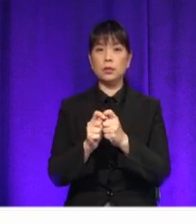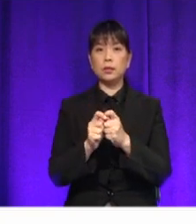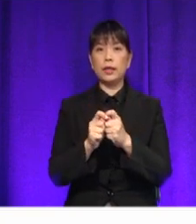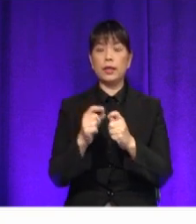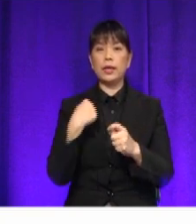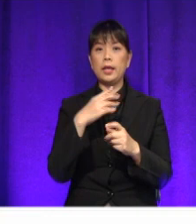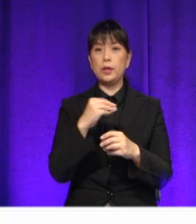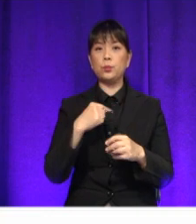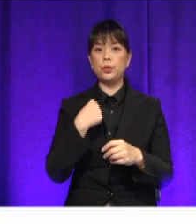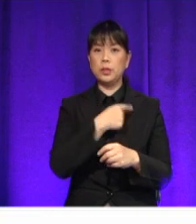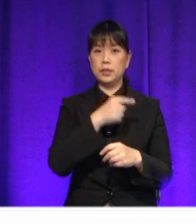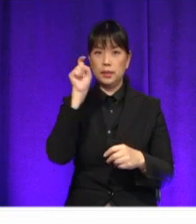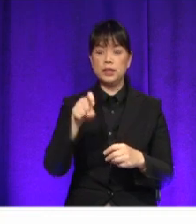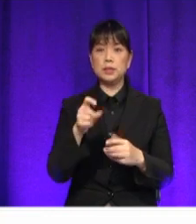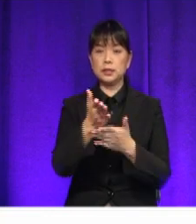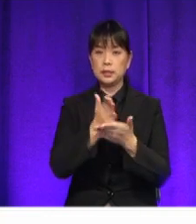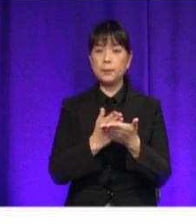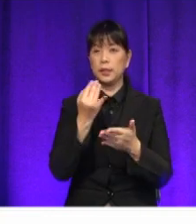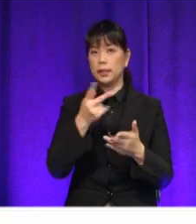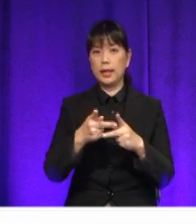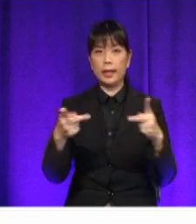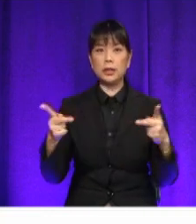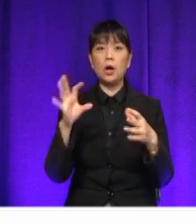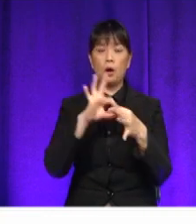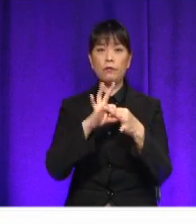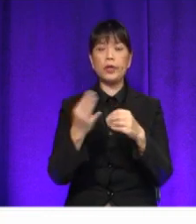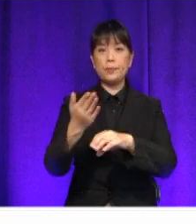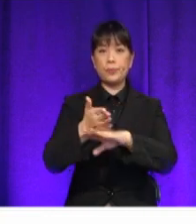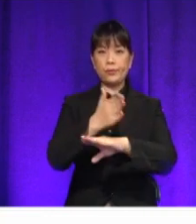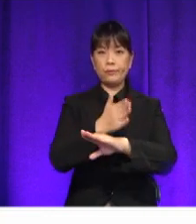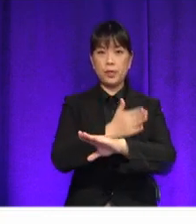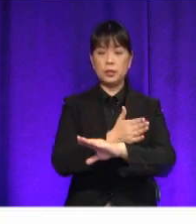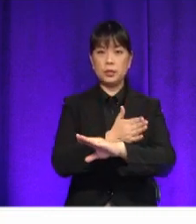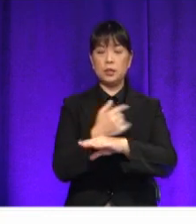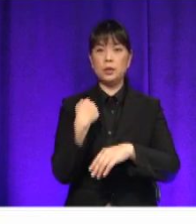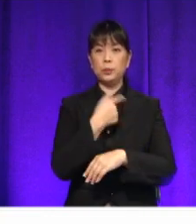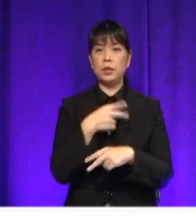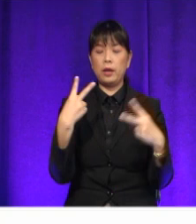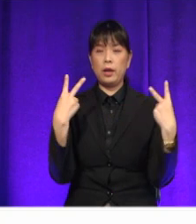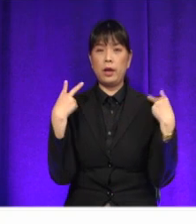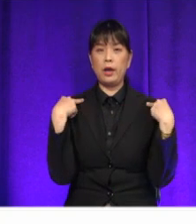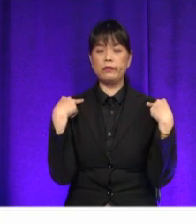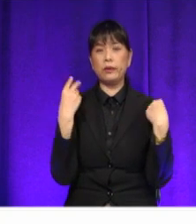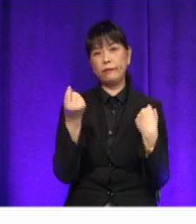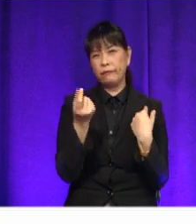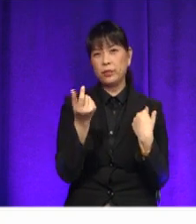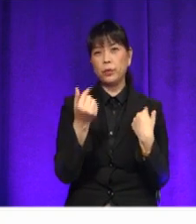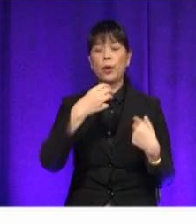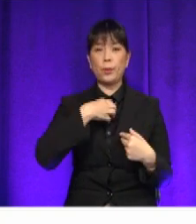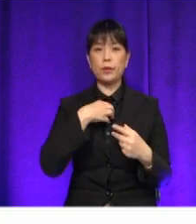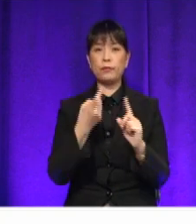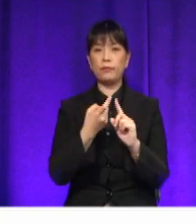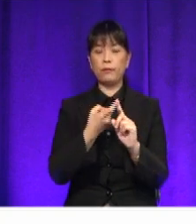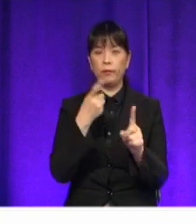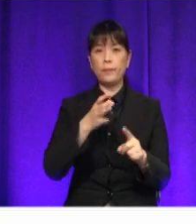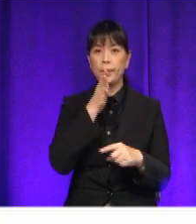improvement, especially when it comes to making lessons more interesting. We have had quite a few complaints from both parents and